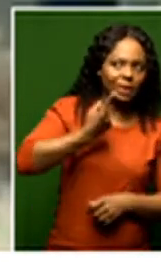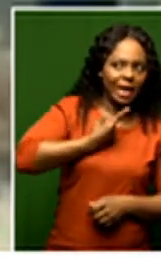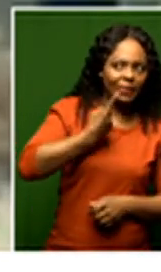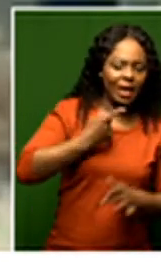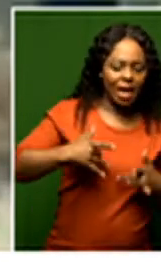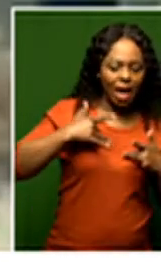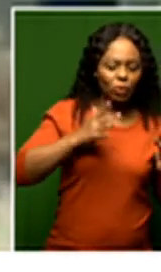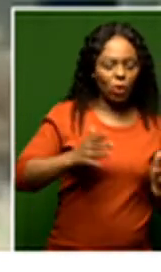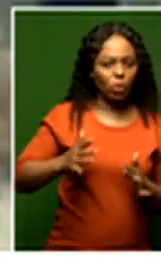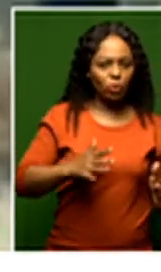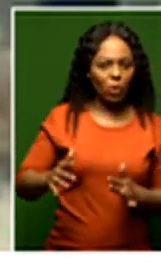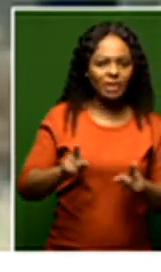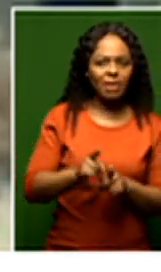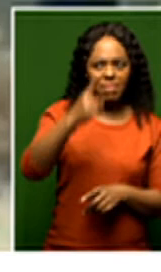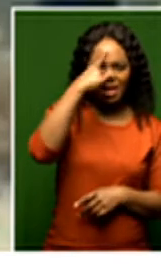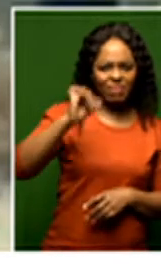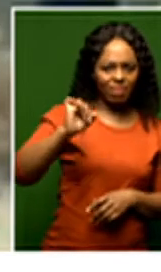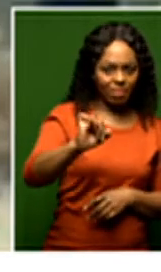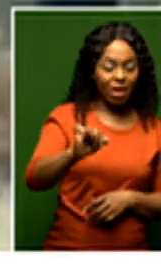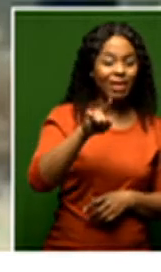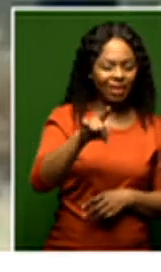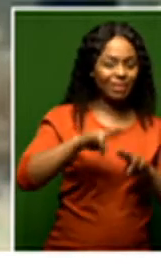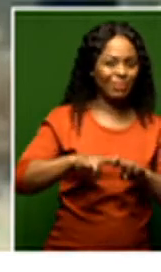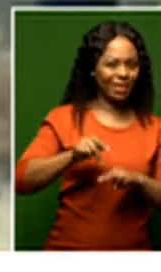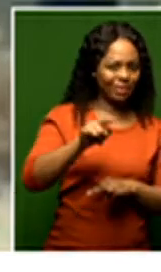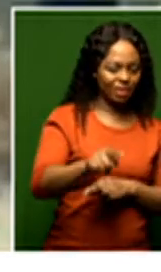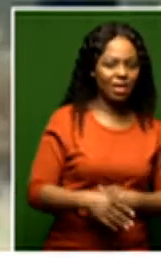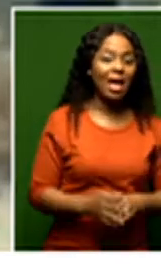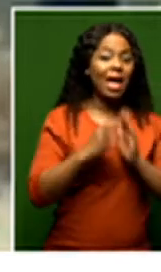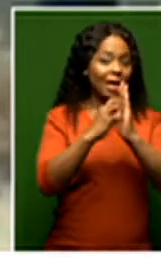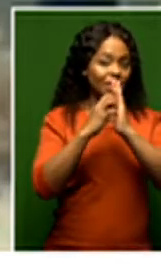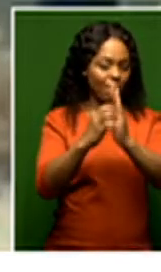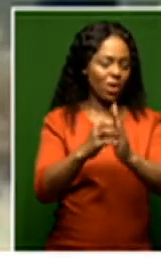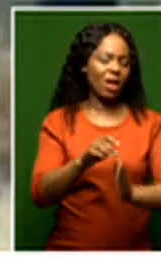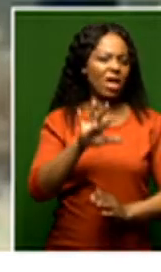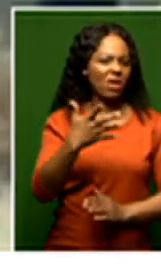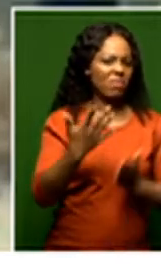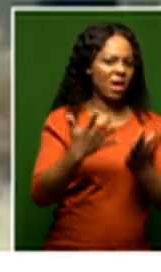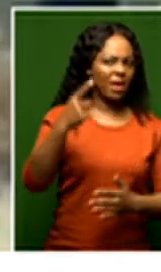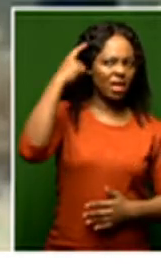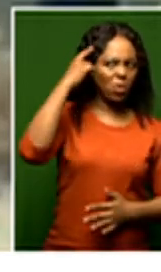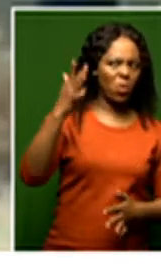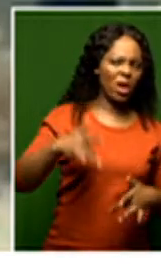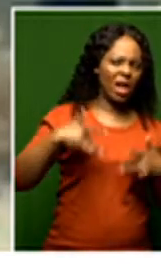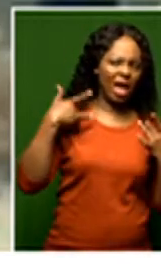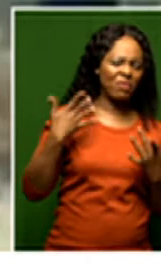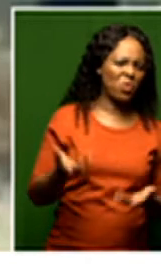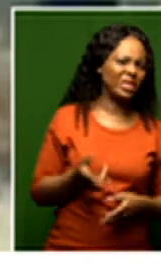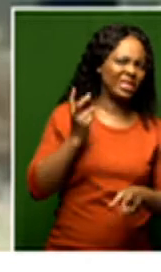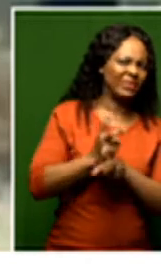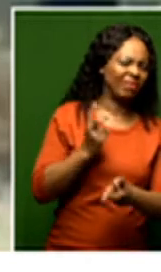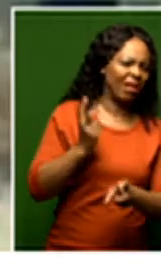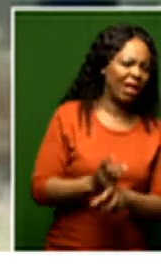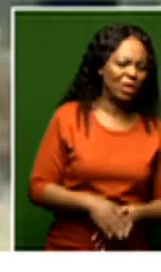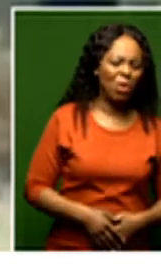situation and the beliefs that you have. Like, so for example, if I think, oh, you know, life is against me, this is so hard, why